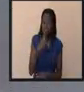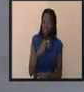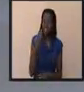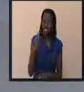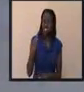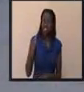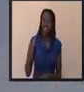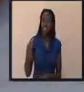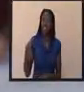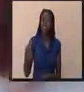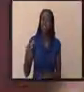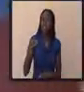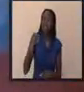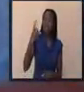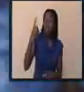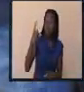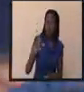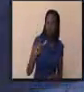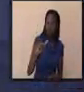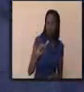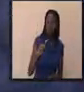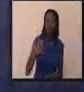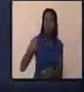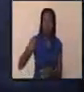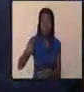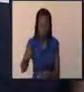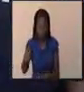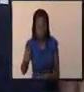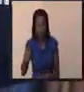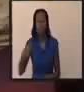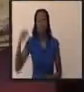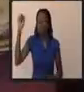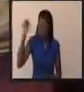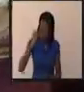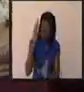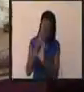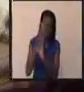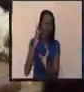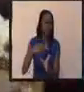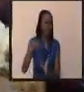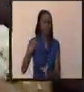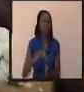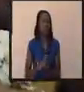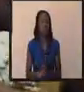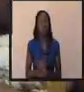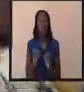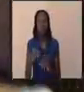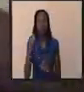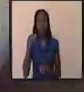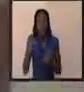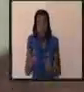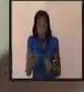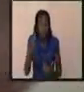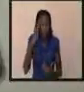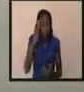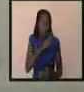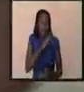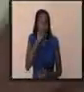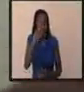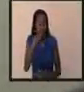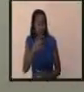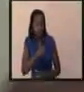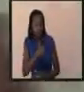be a boy. Yes. Okay. Absolutely, yes. Now you know why you are a